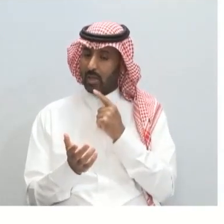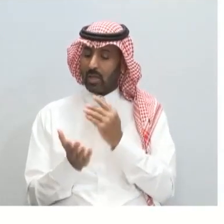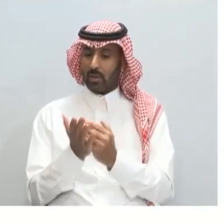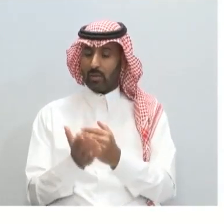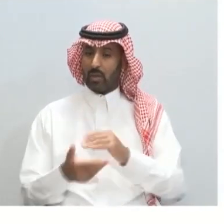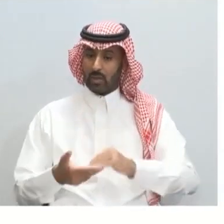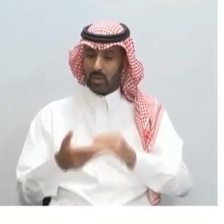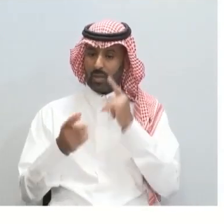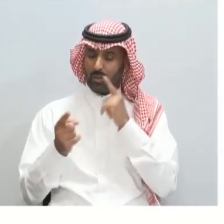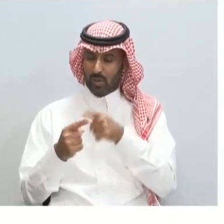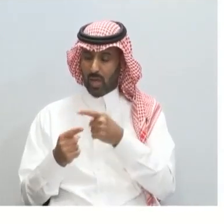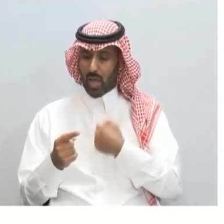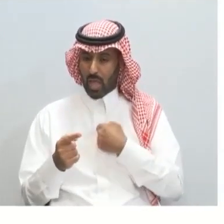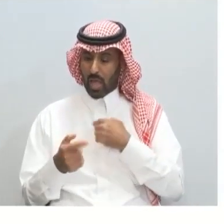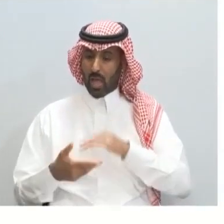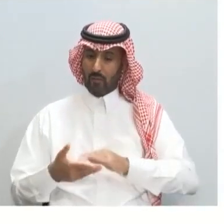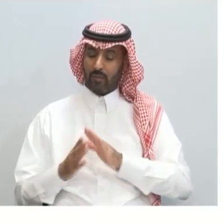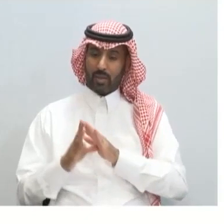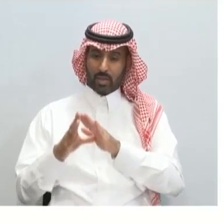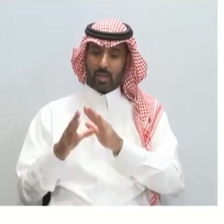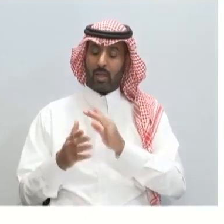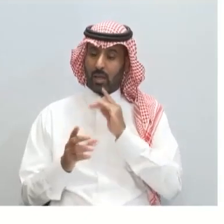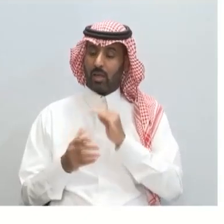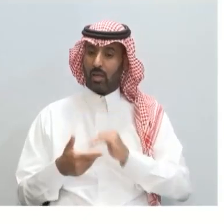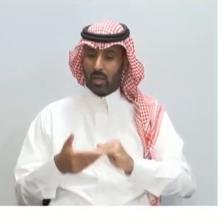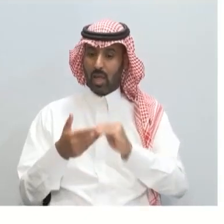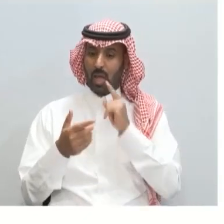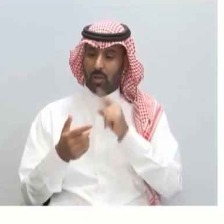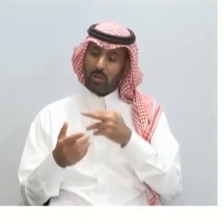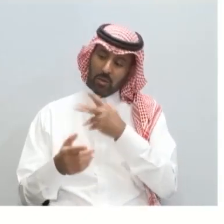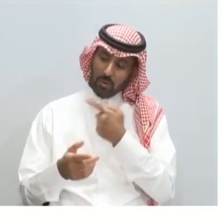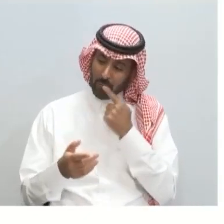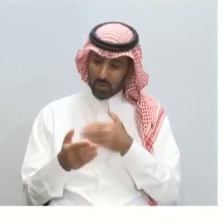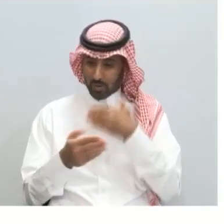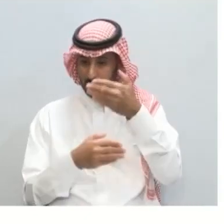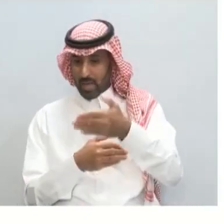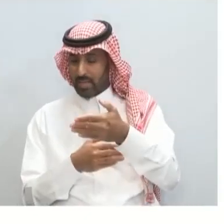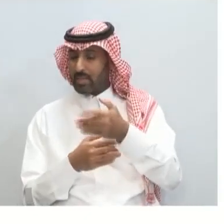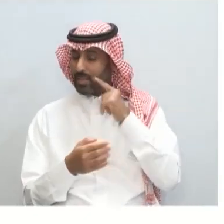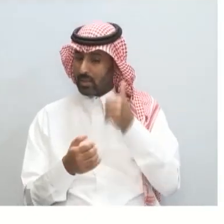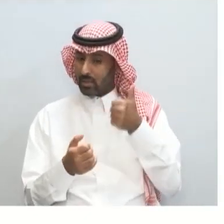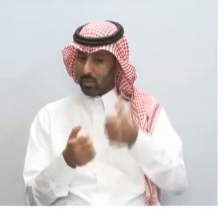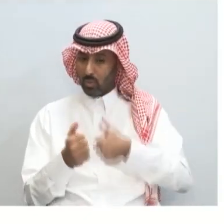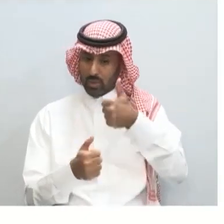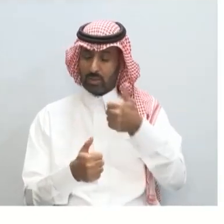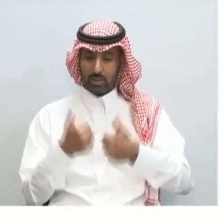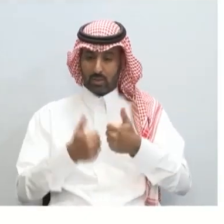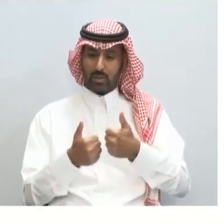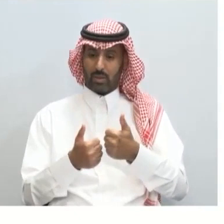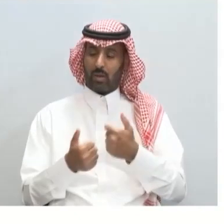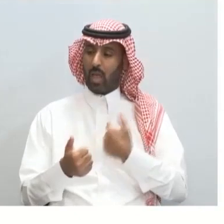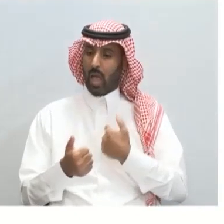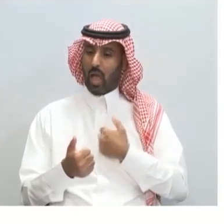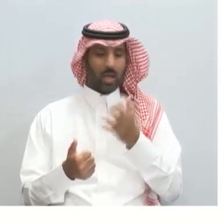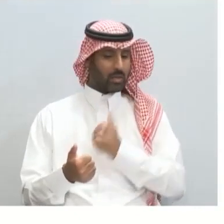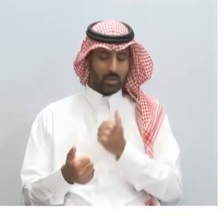if I had toored him if I had toored him he might have passed the test but I didn't toor